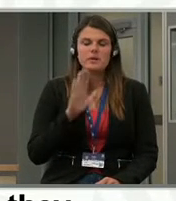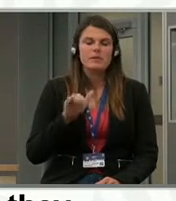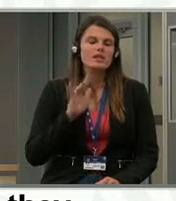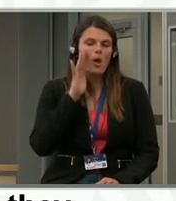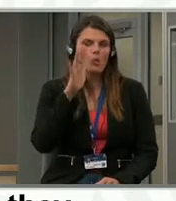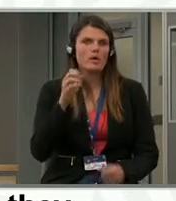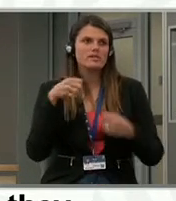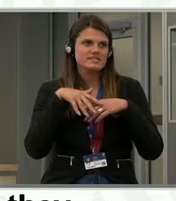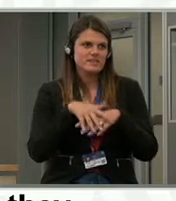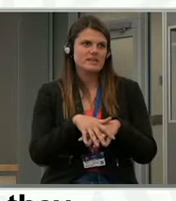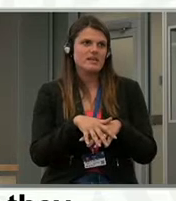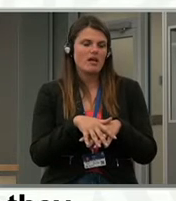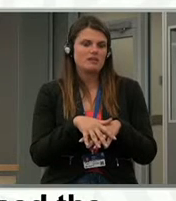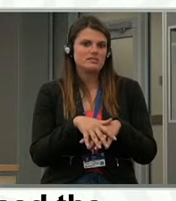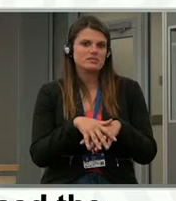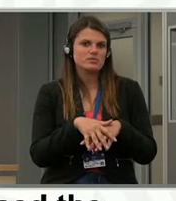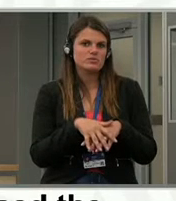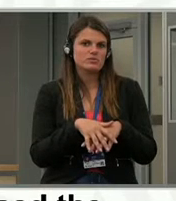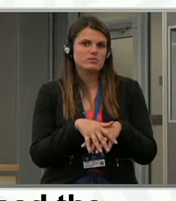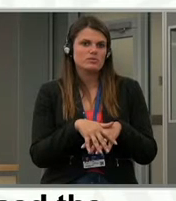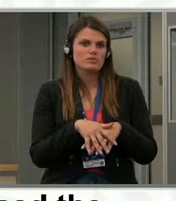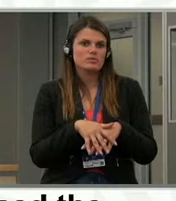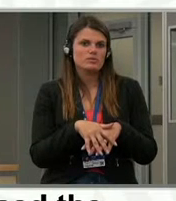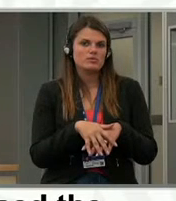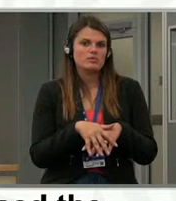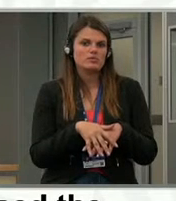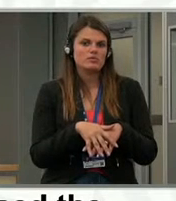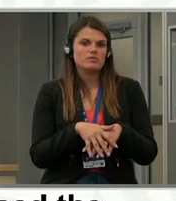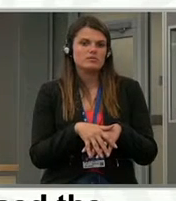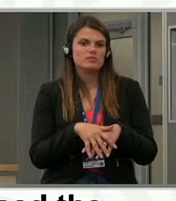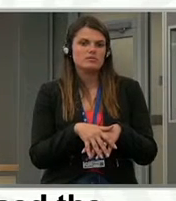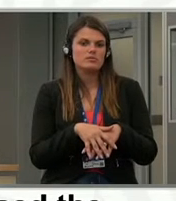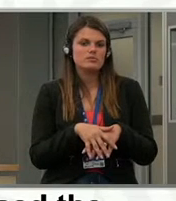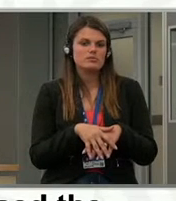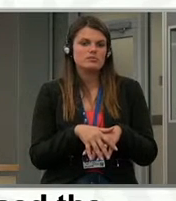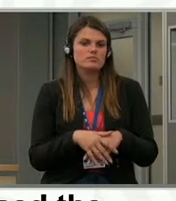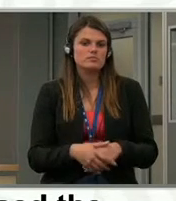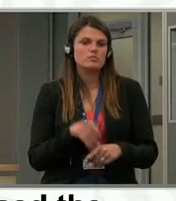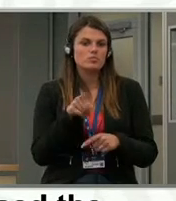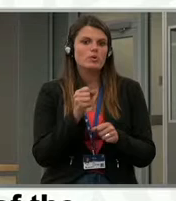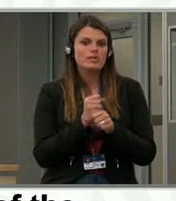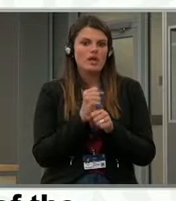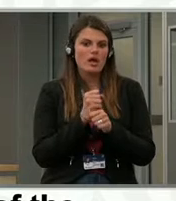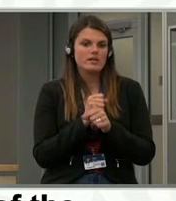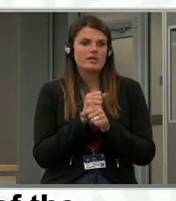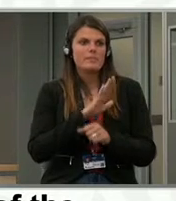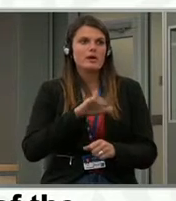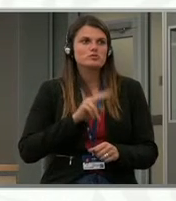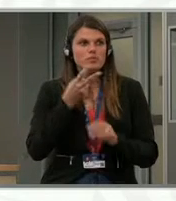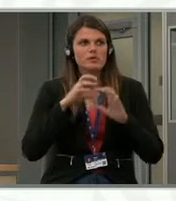of solidarity built on the ruins of the Second World War. We must not